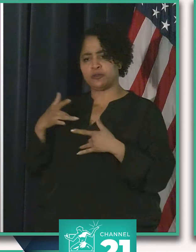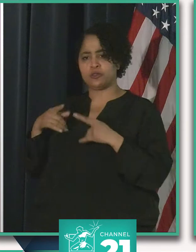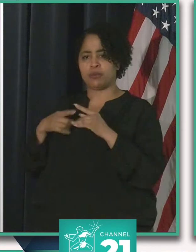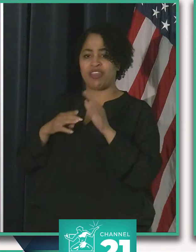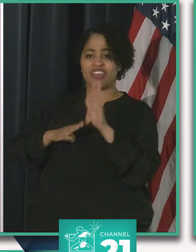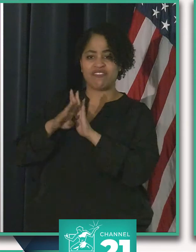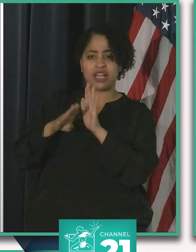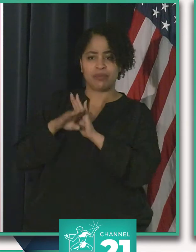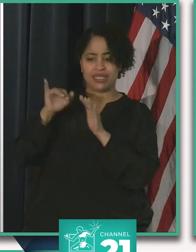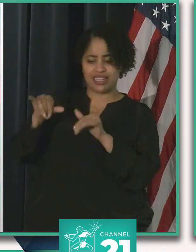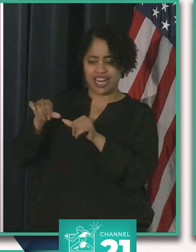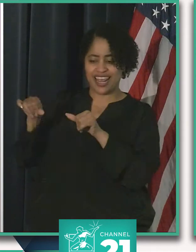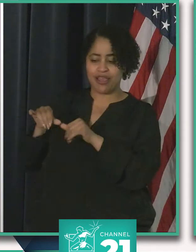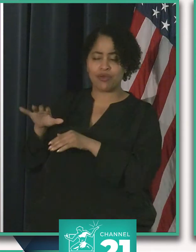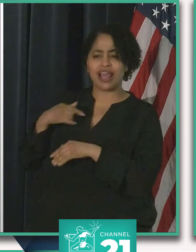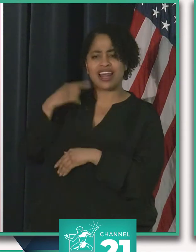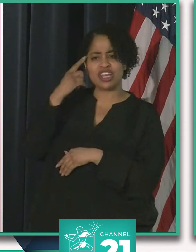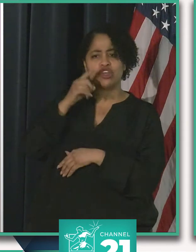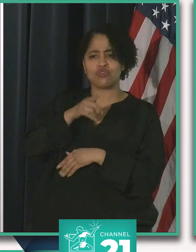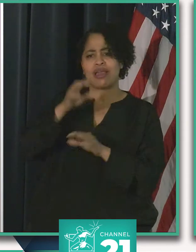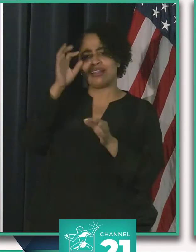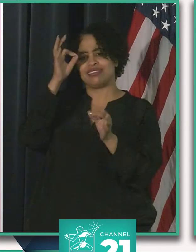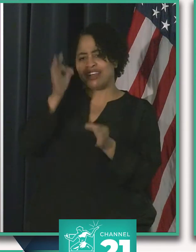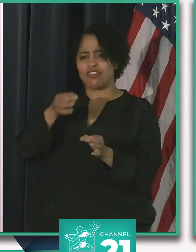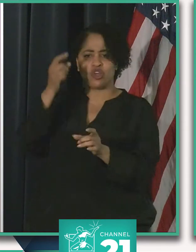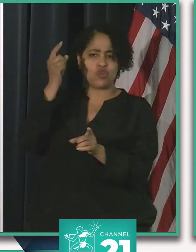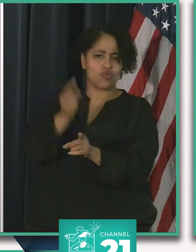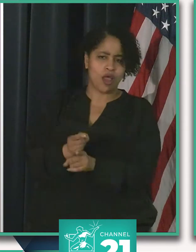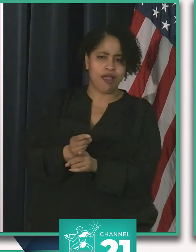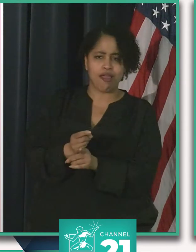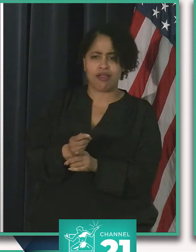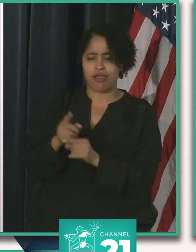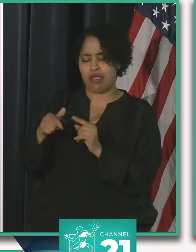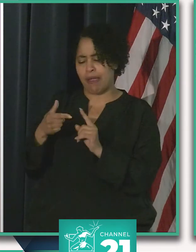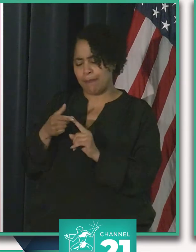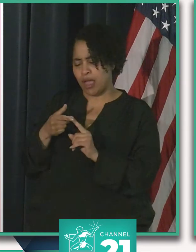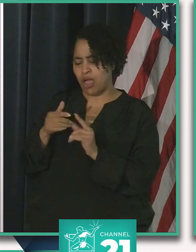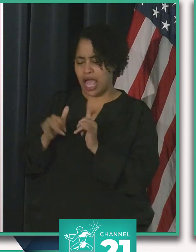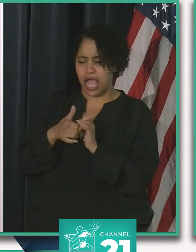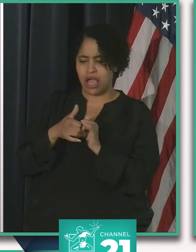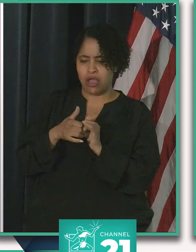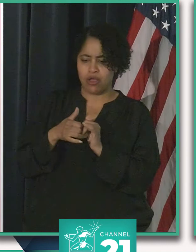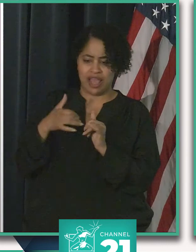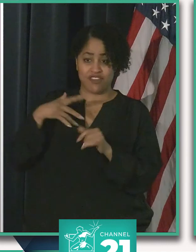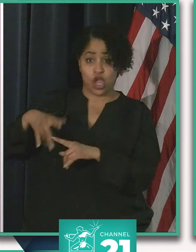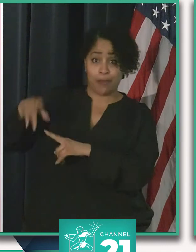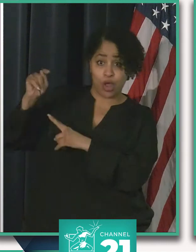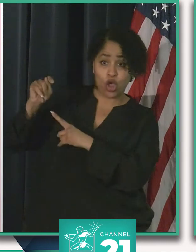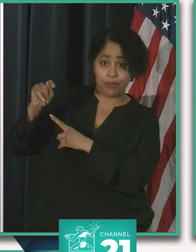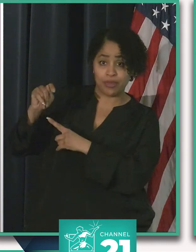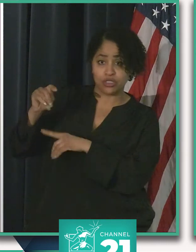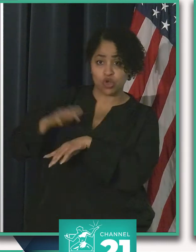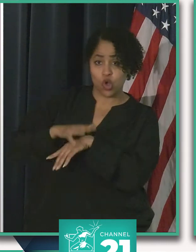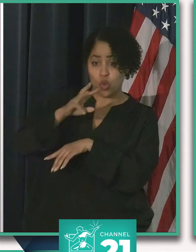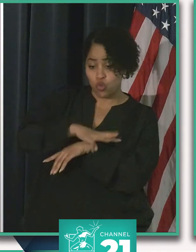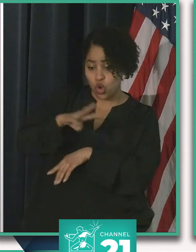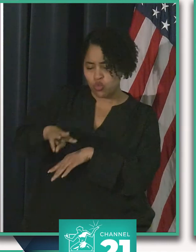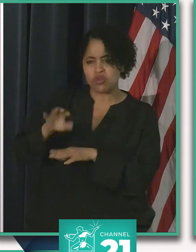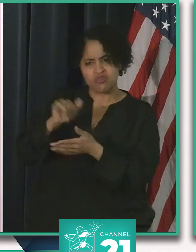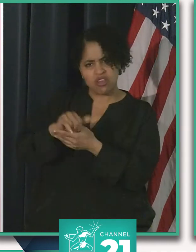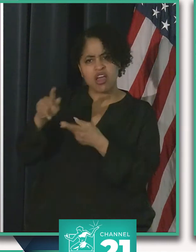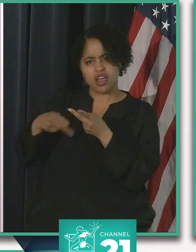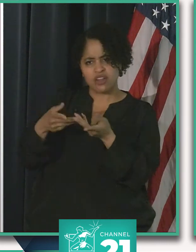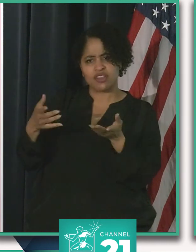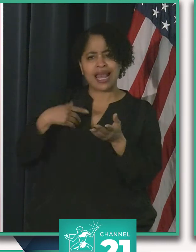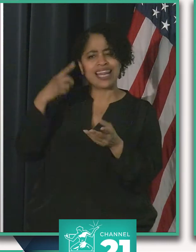developments that are going on. And I think that you're actually absolutely right about how you have apartments on Woodward and things like that. I